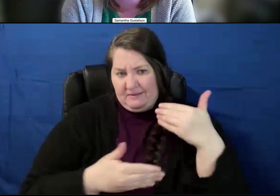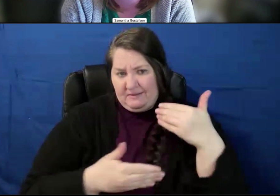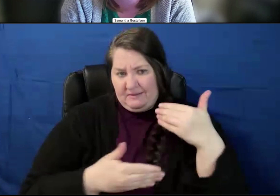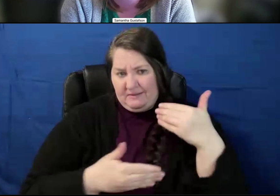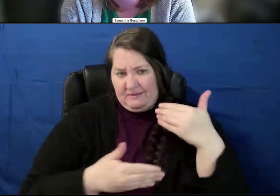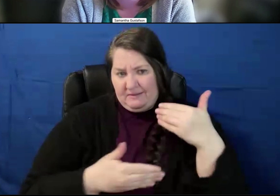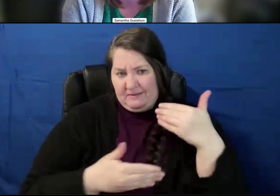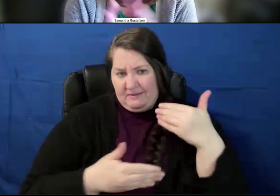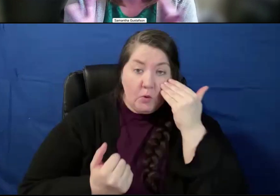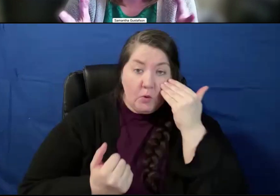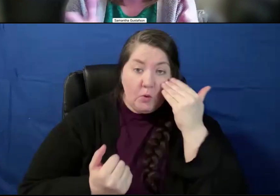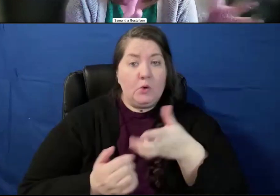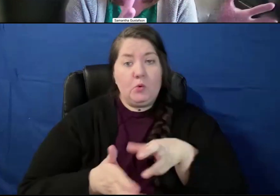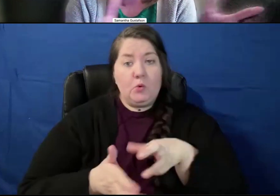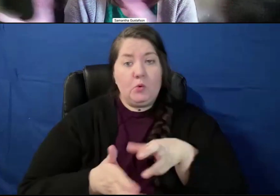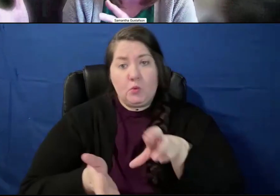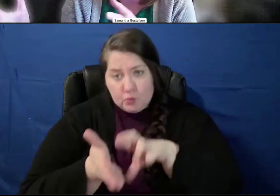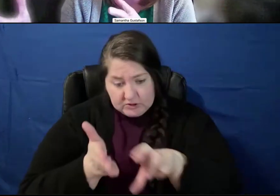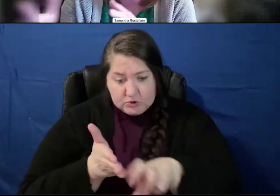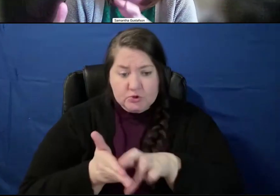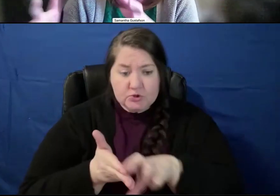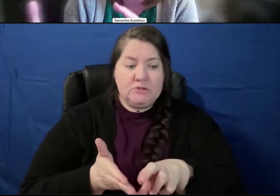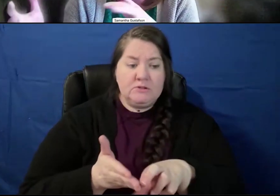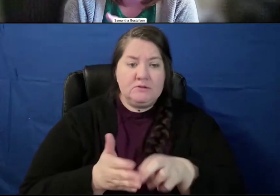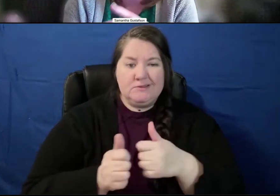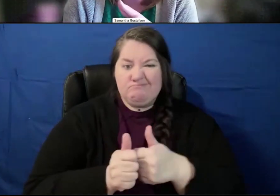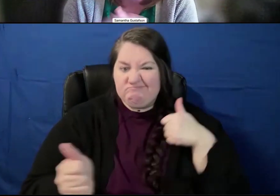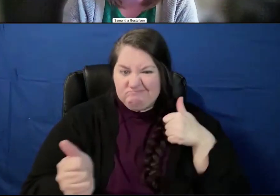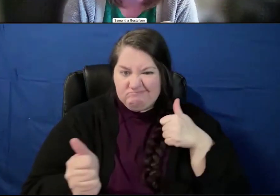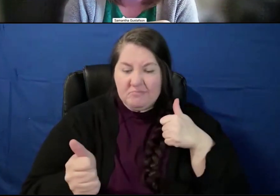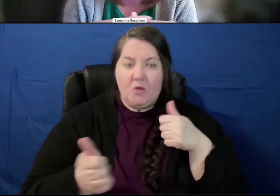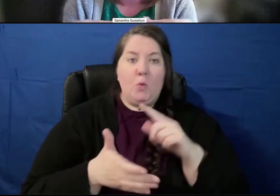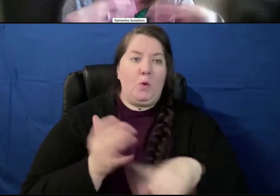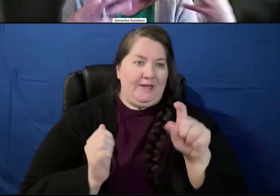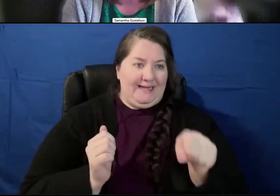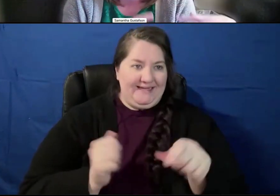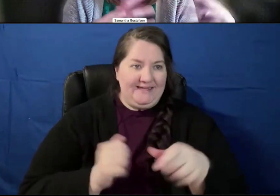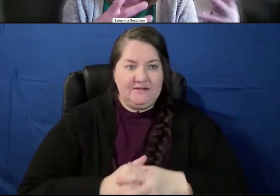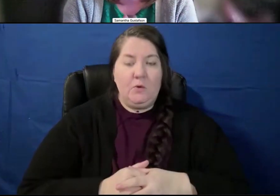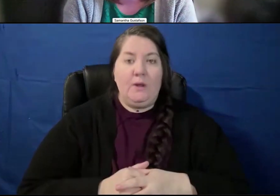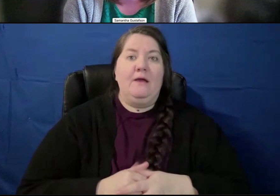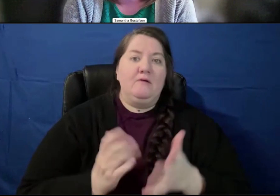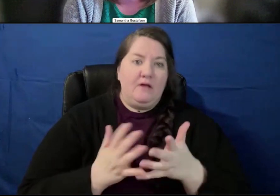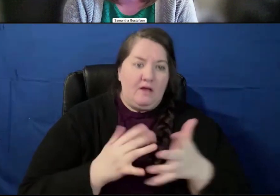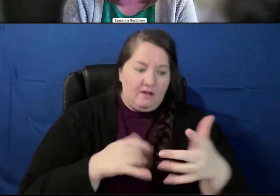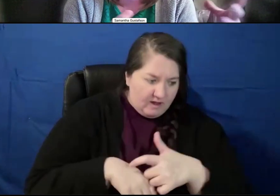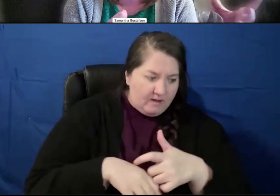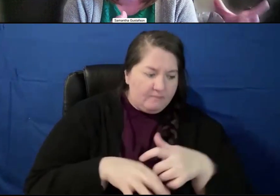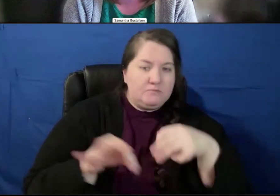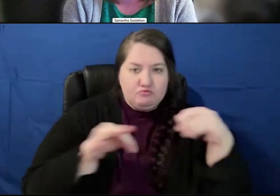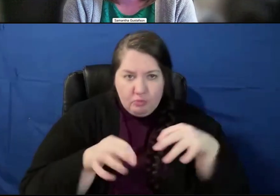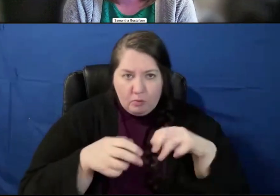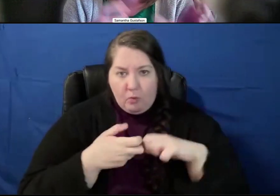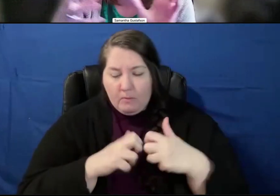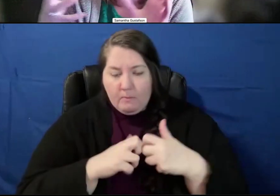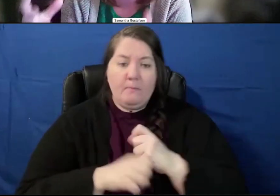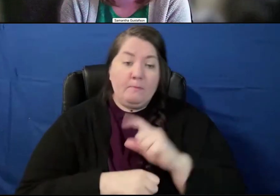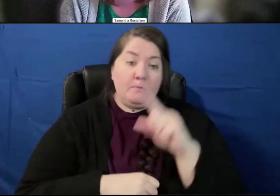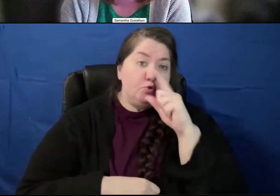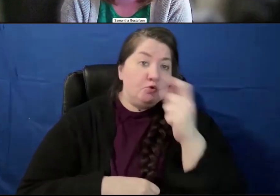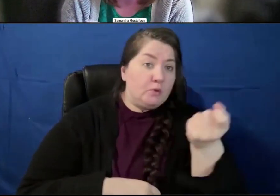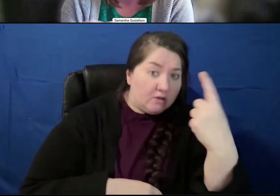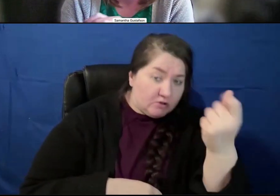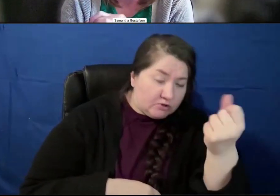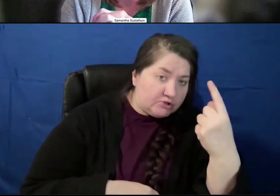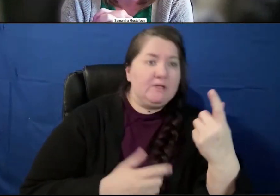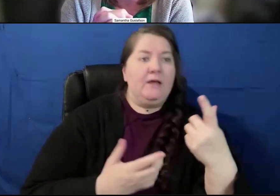know, it lags what we actually need, right? We have to spend a lot of time to describe the problem, make sure we understand what it is,